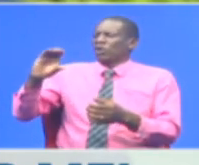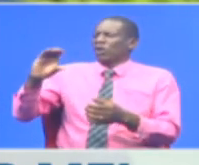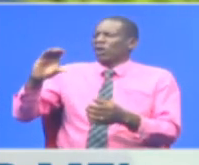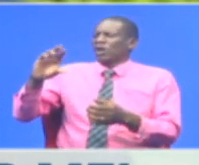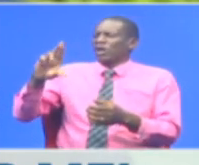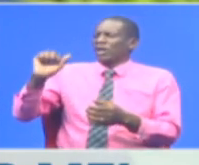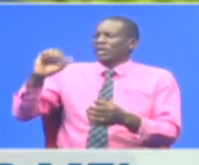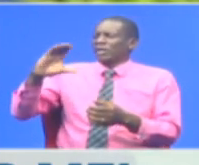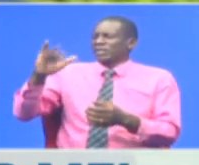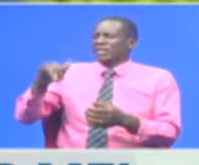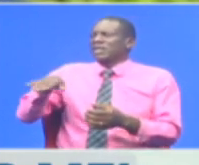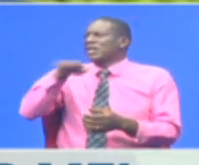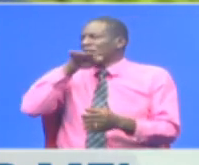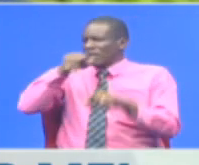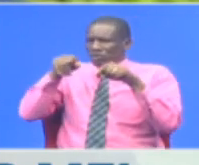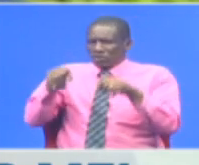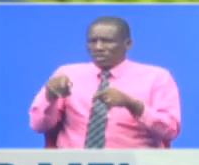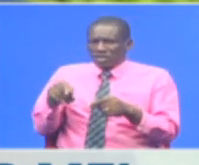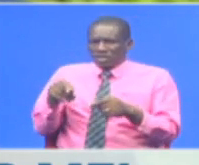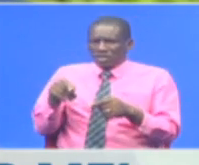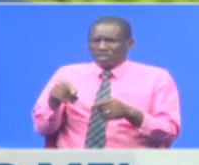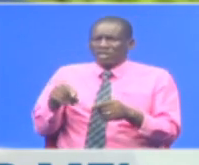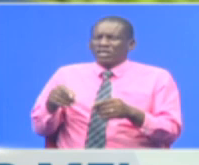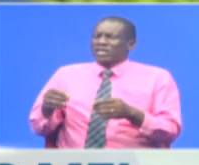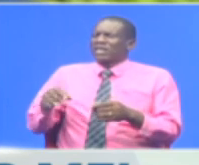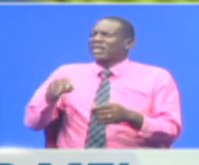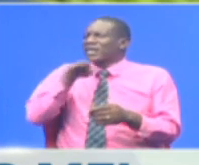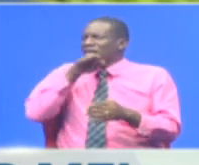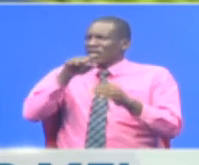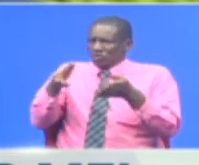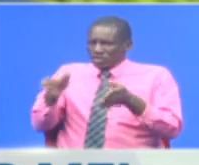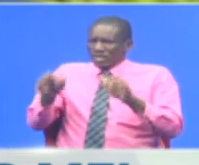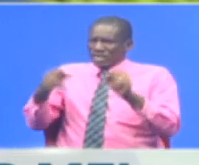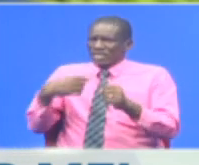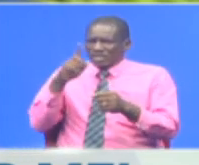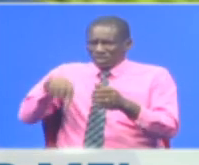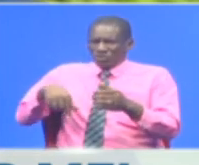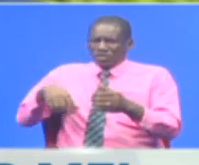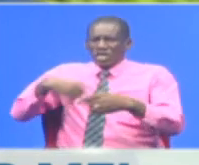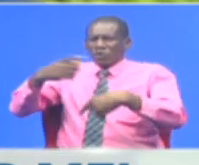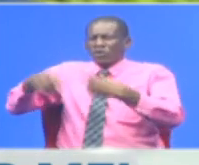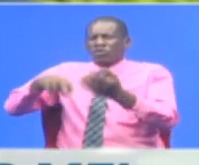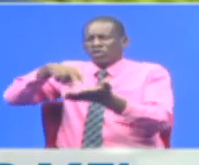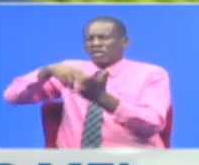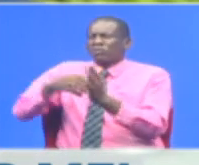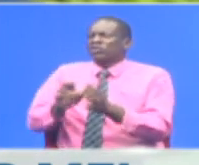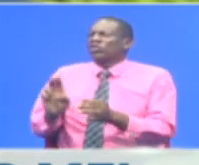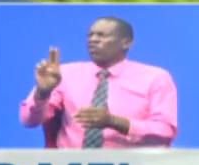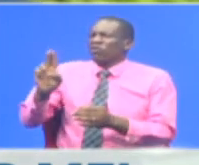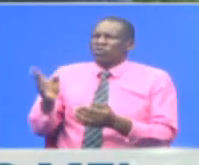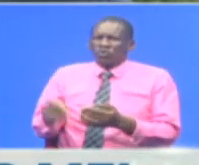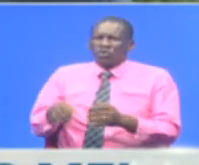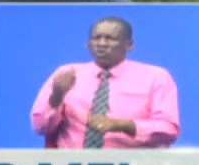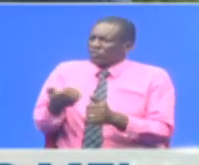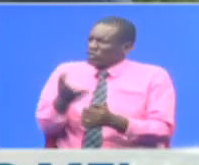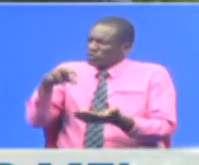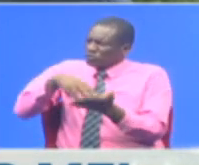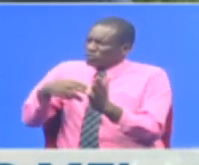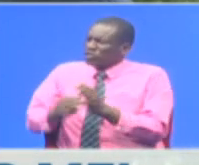today gets and has the audacity to say that he will continue the projects of Uhuru Kenyatta. Which are these